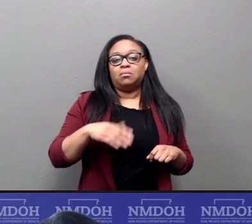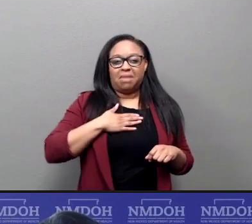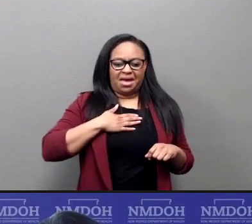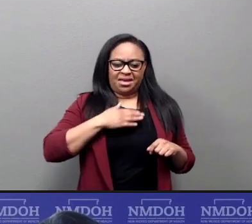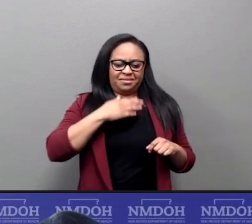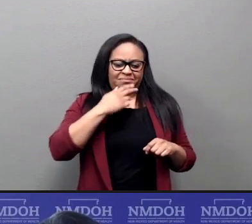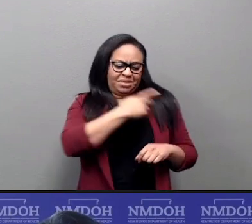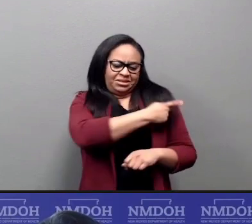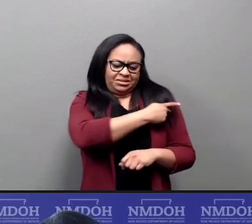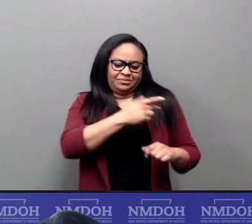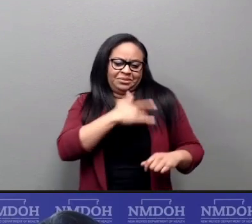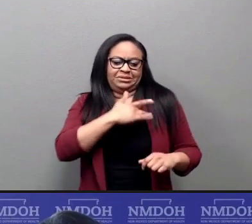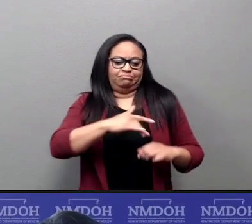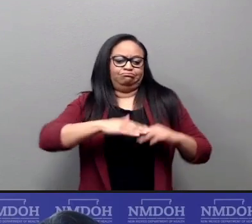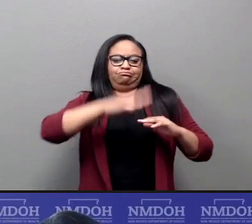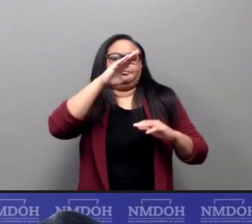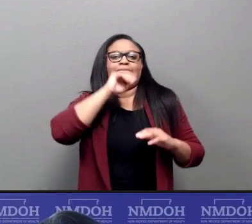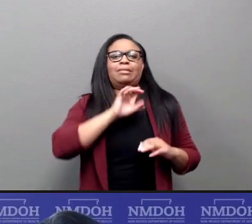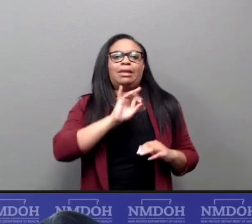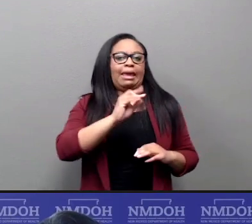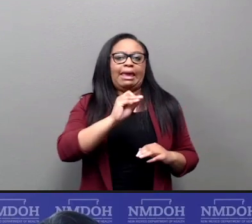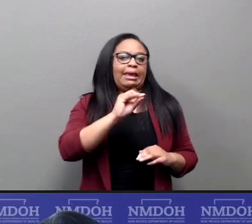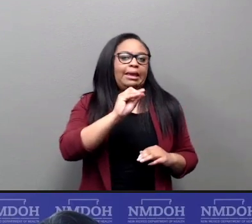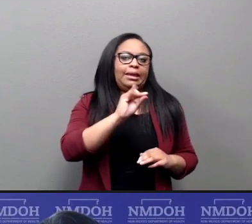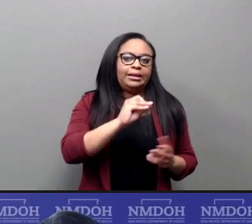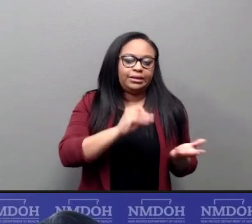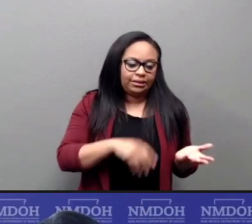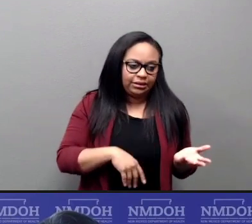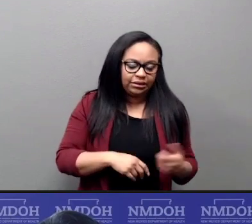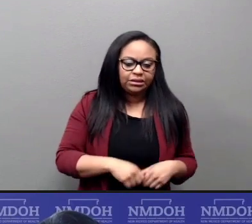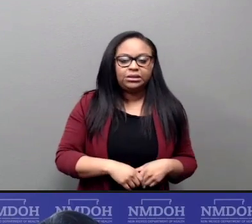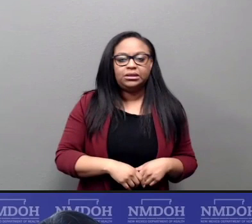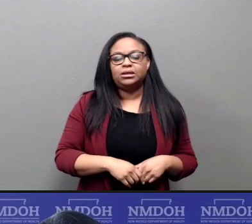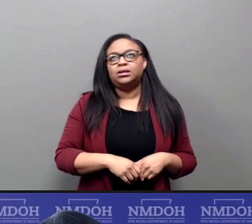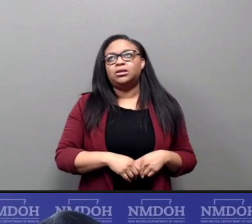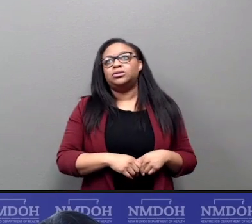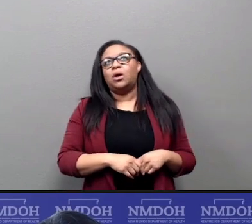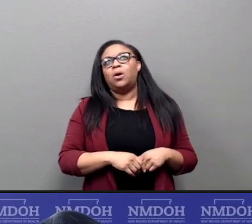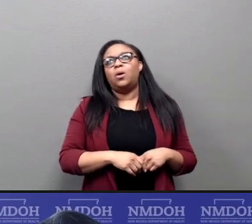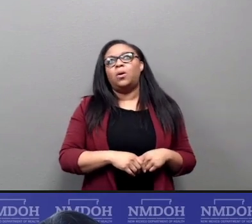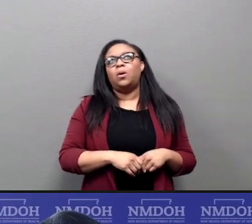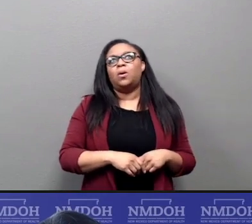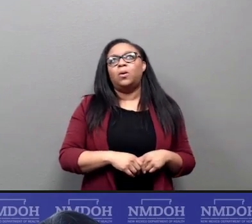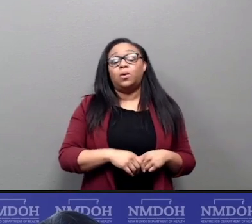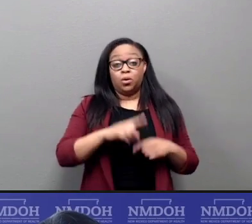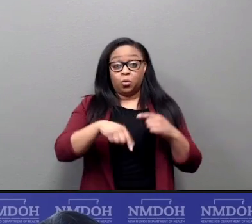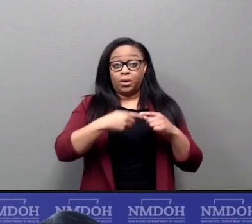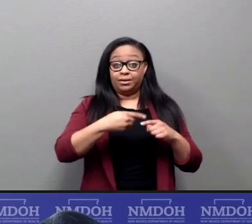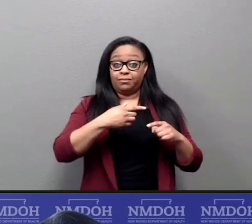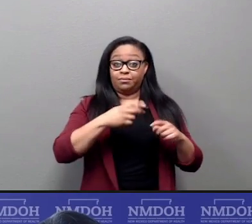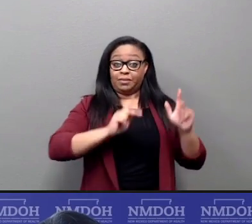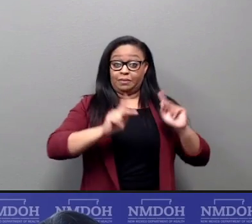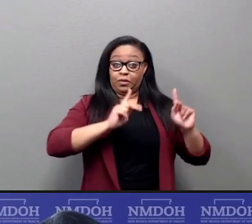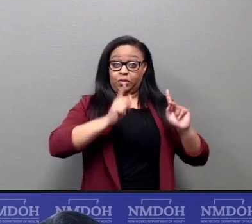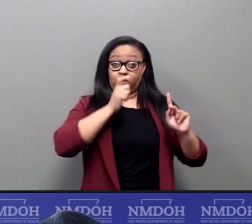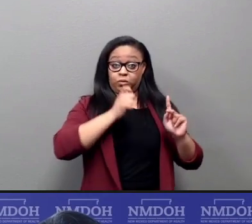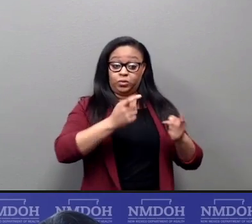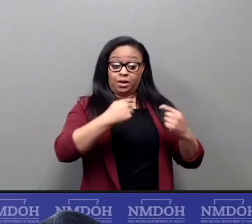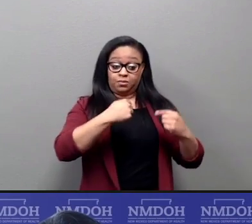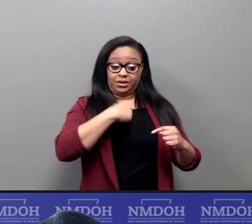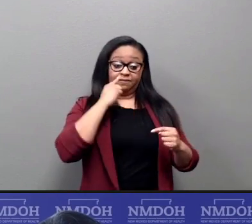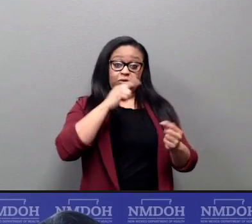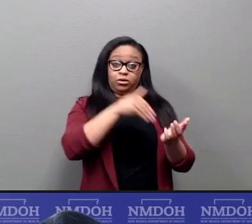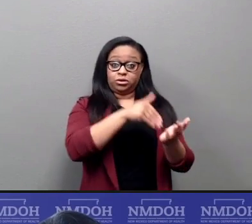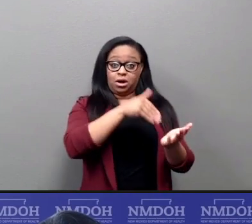say 9 out of 10 people I've treated were positive on their initial day of symptoms. They